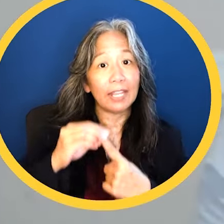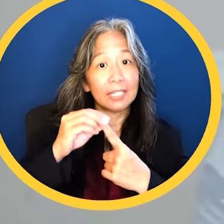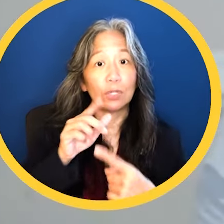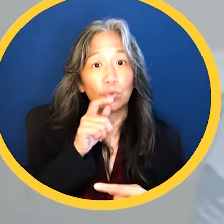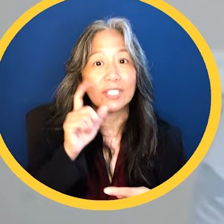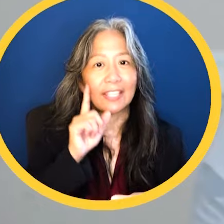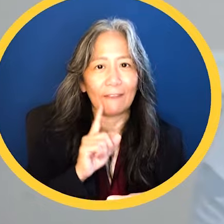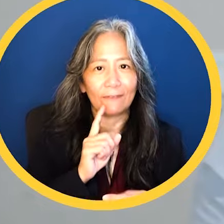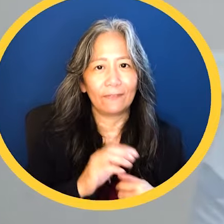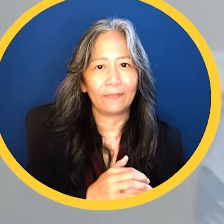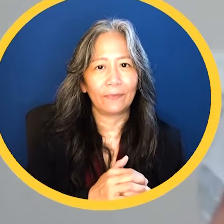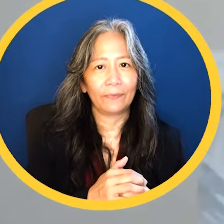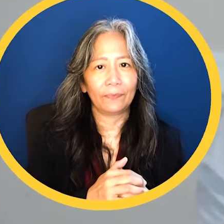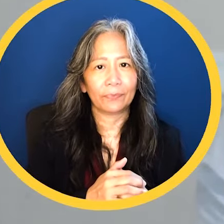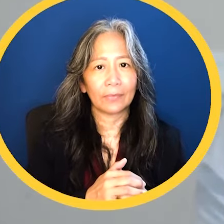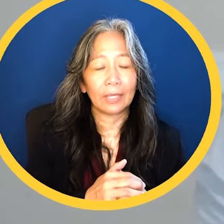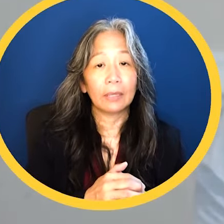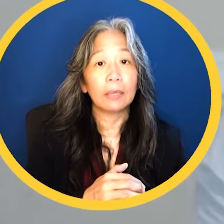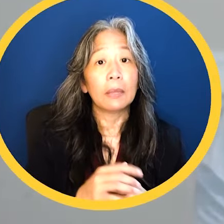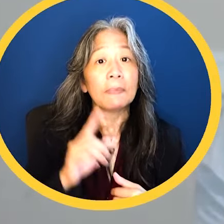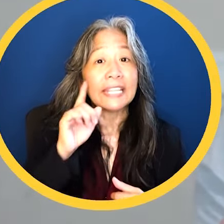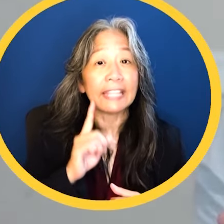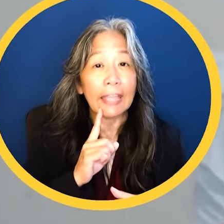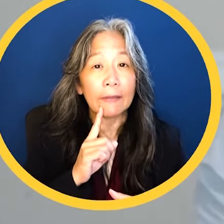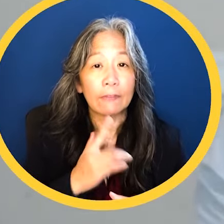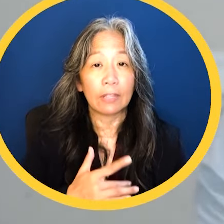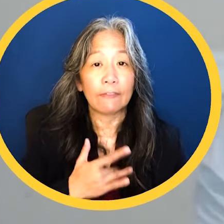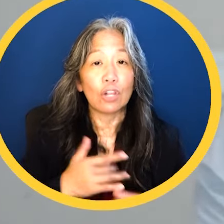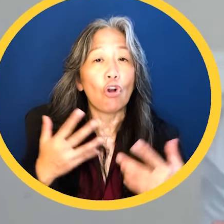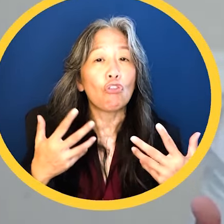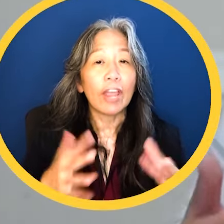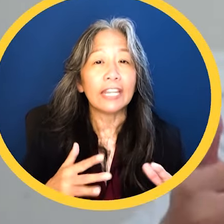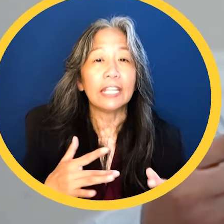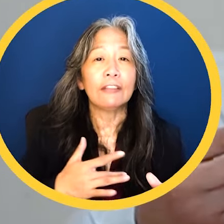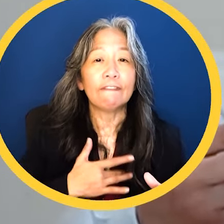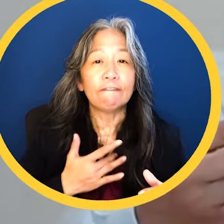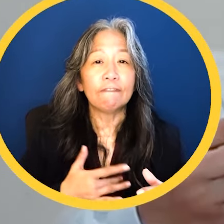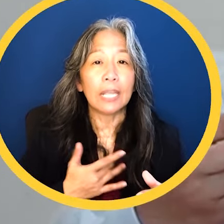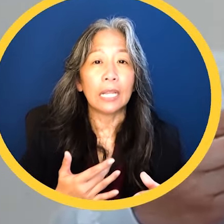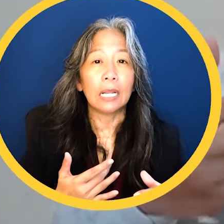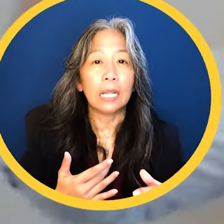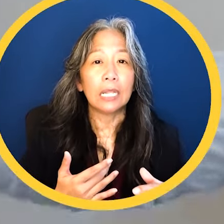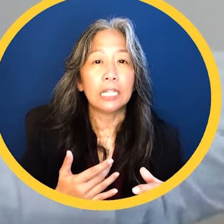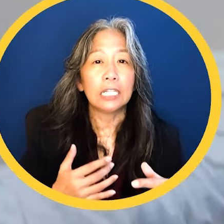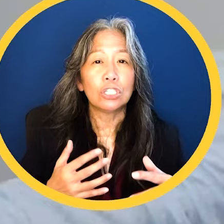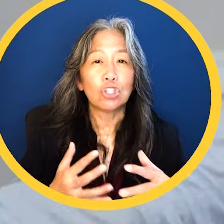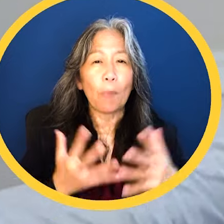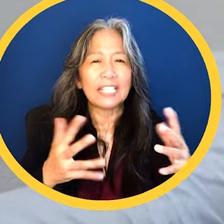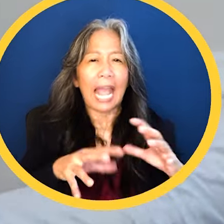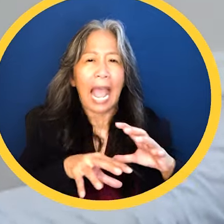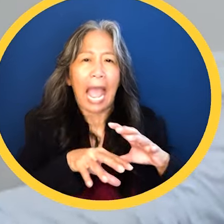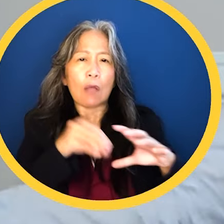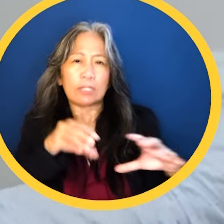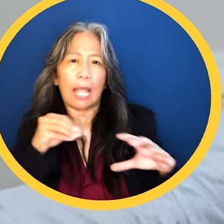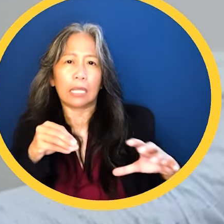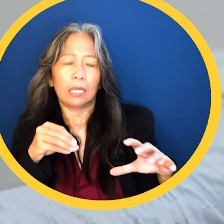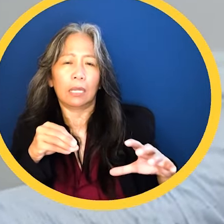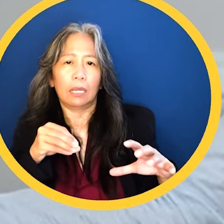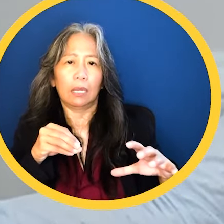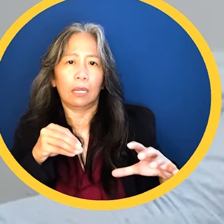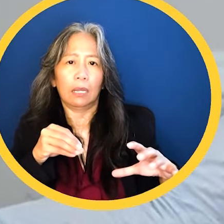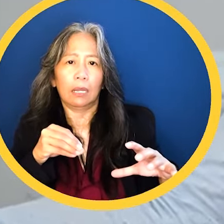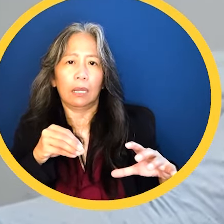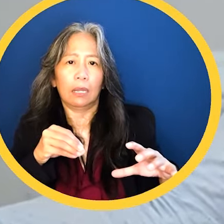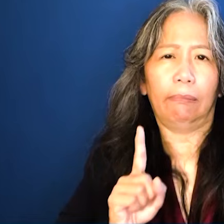deaf, because being deaf, you already feel so much on the outside